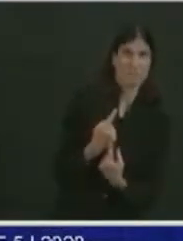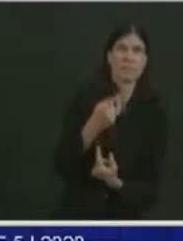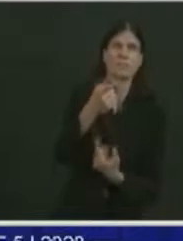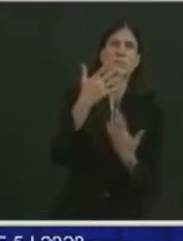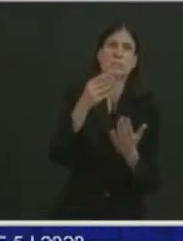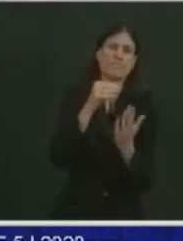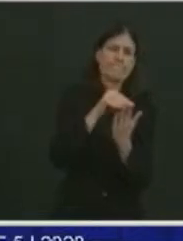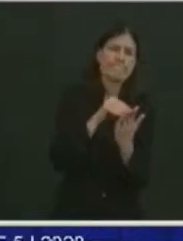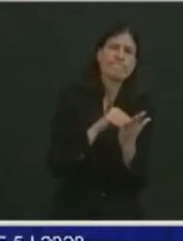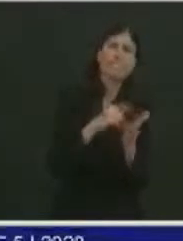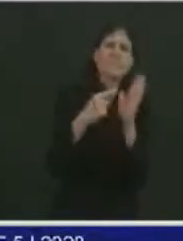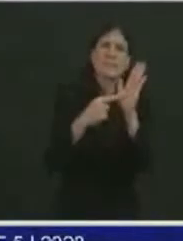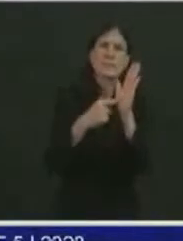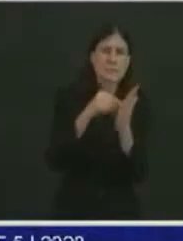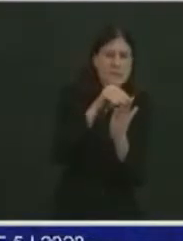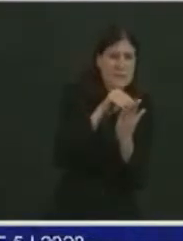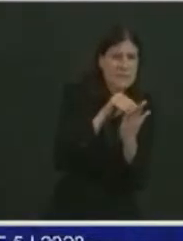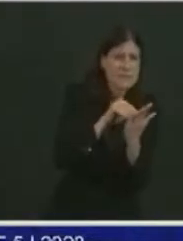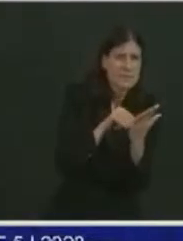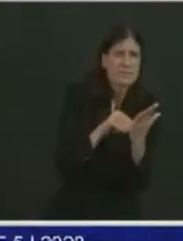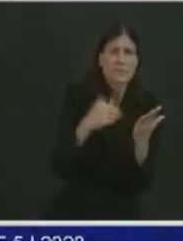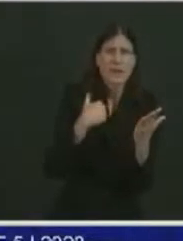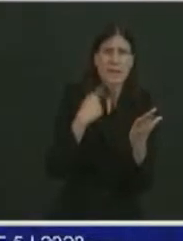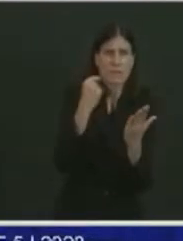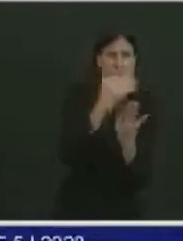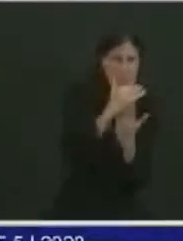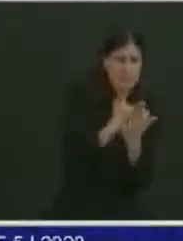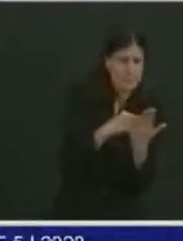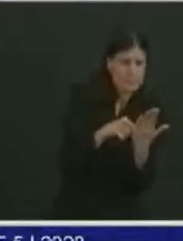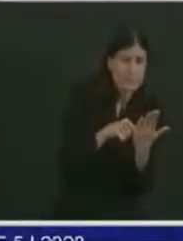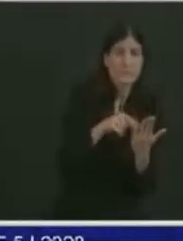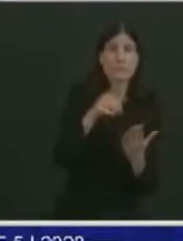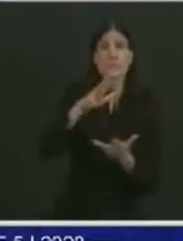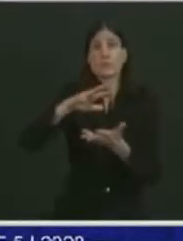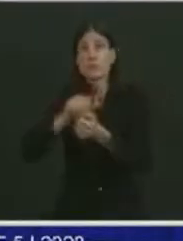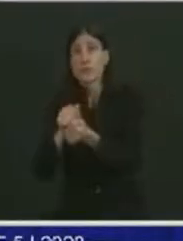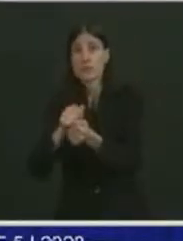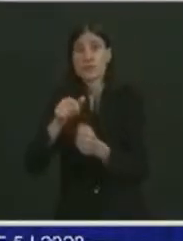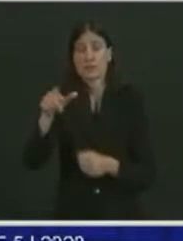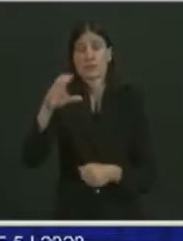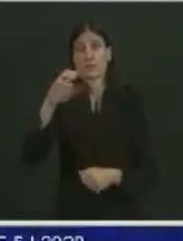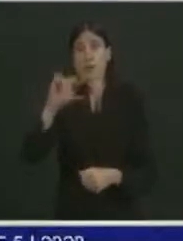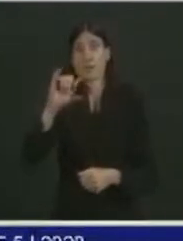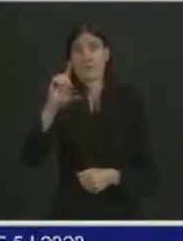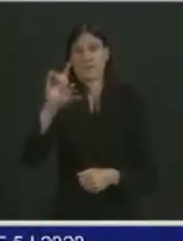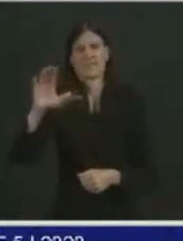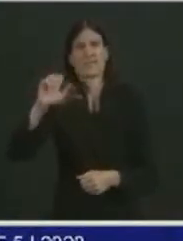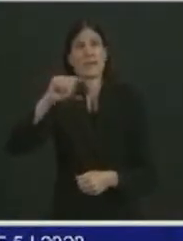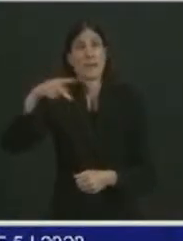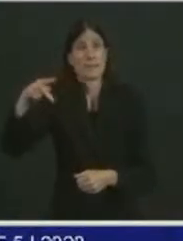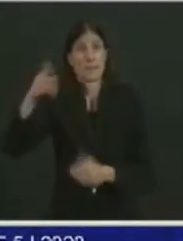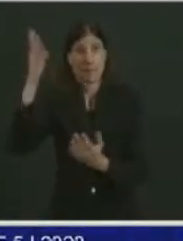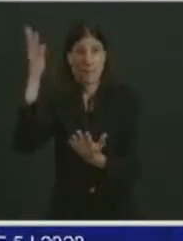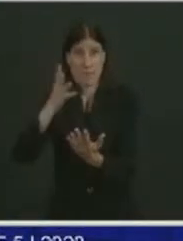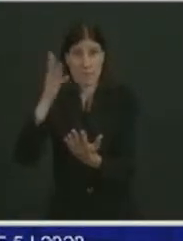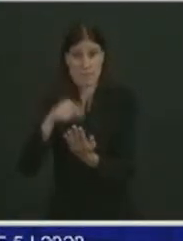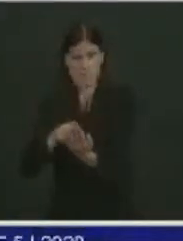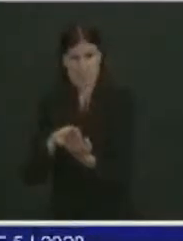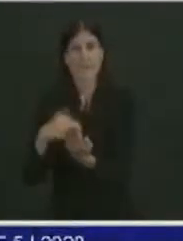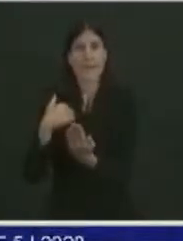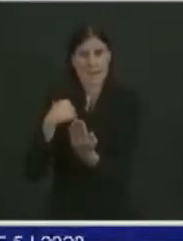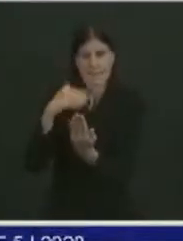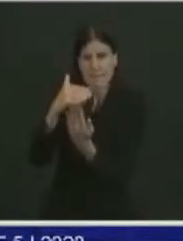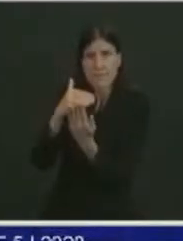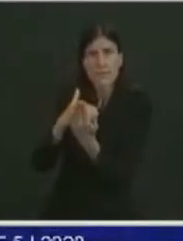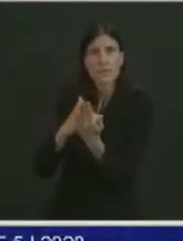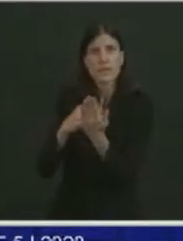app. There's a symptom tracker on there. You're gonna want to track your own symptoms very carefully in case you come down with the